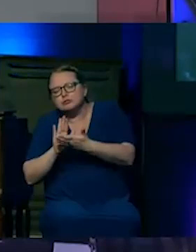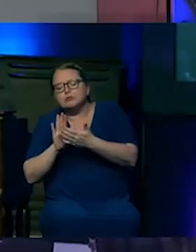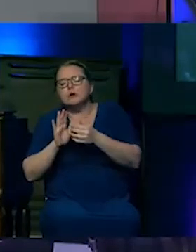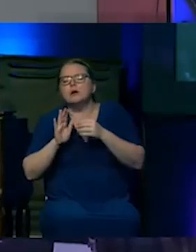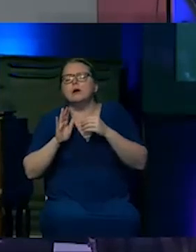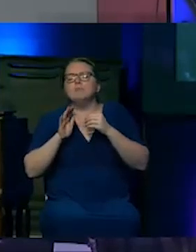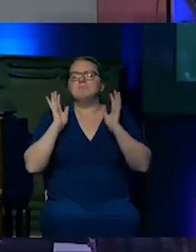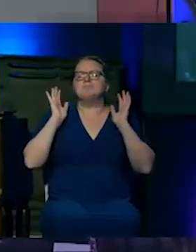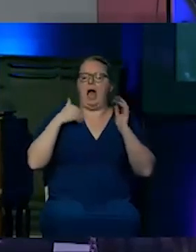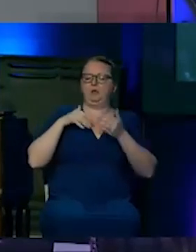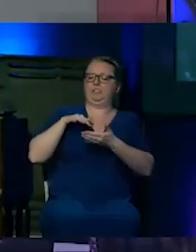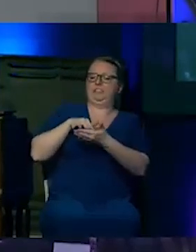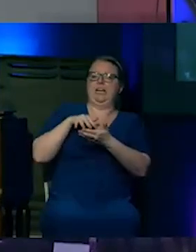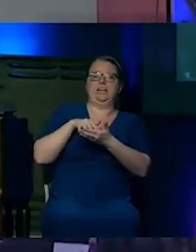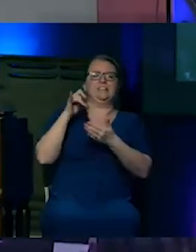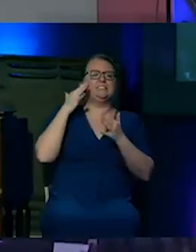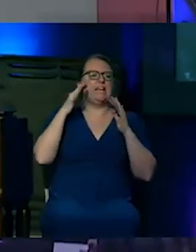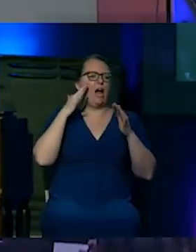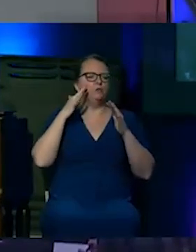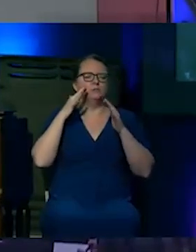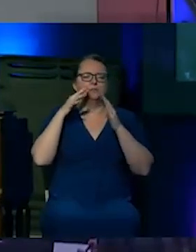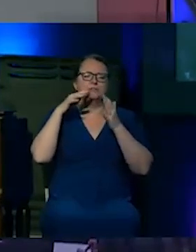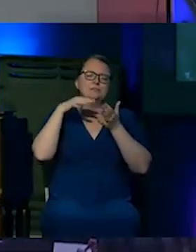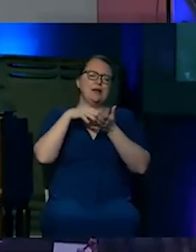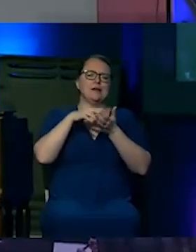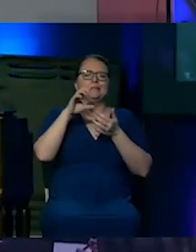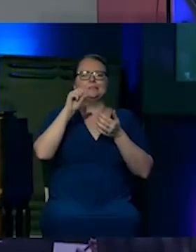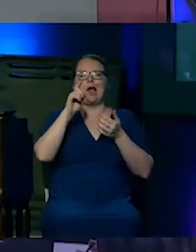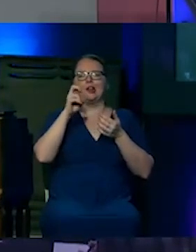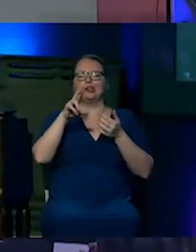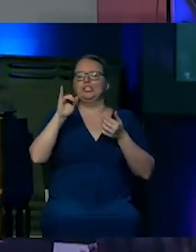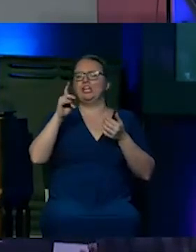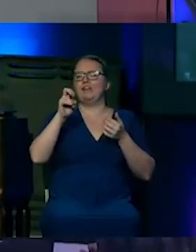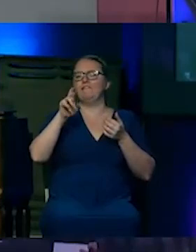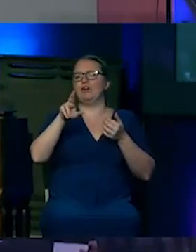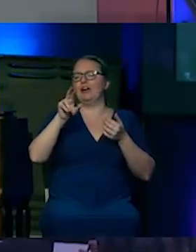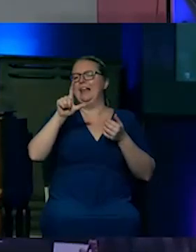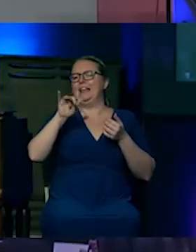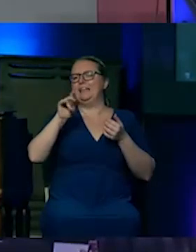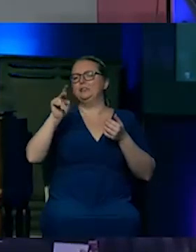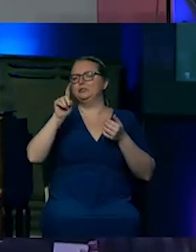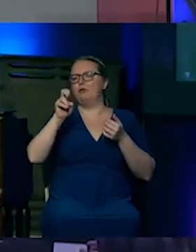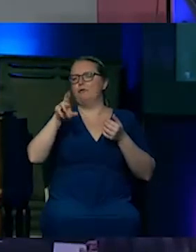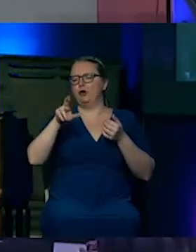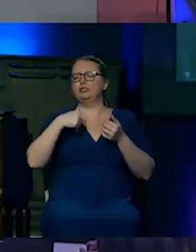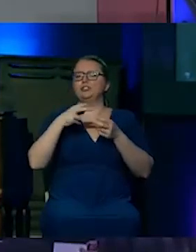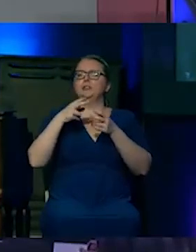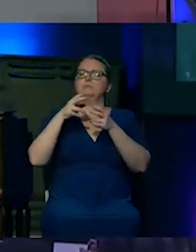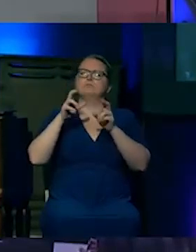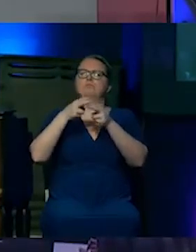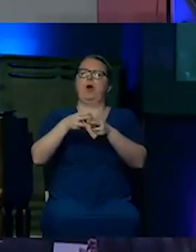I was studying this sound studies scholar named Jennifer Lindstover, and she wrote this book called The Sonic Color Line